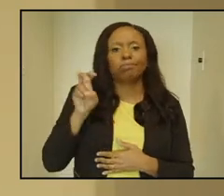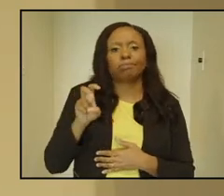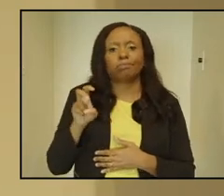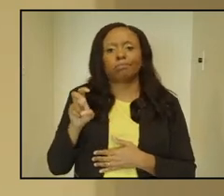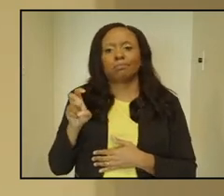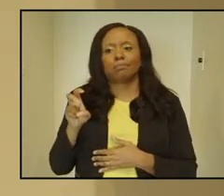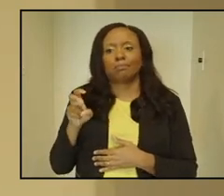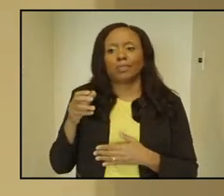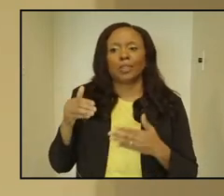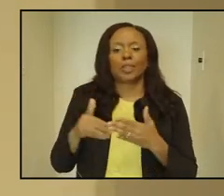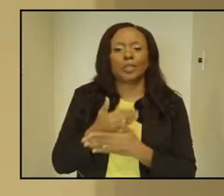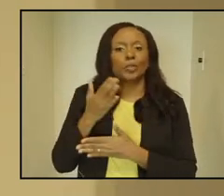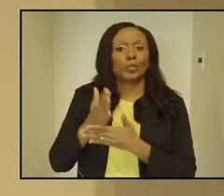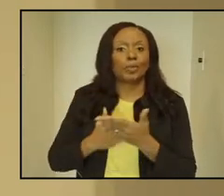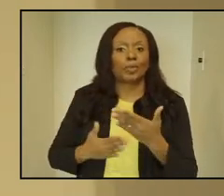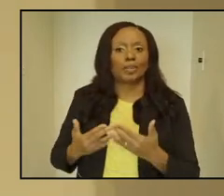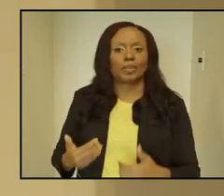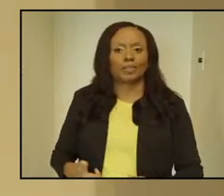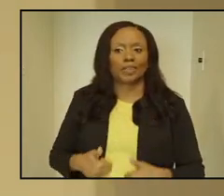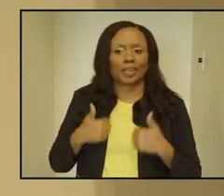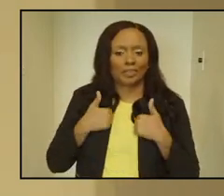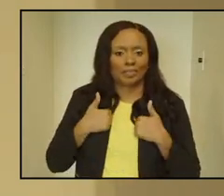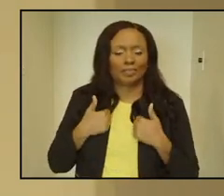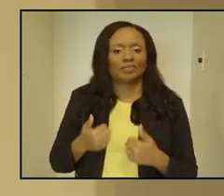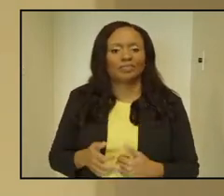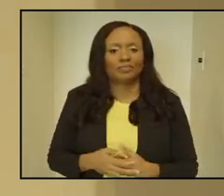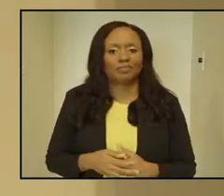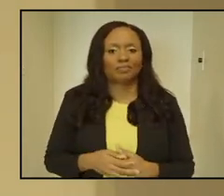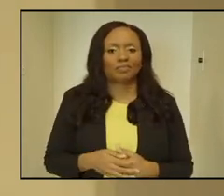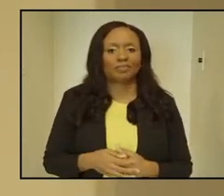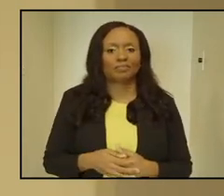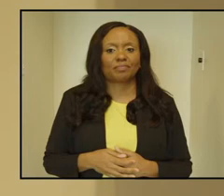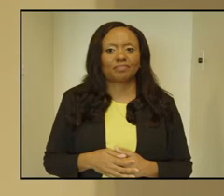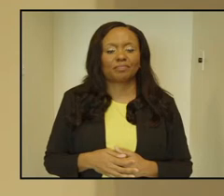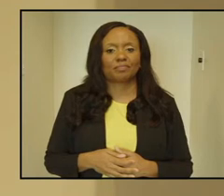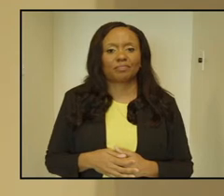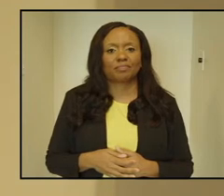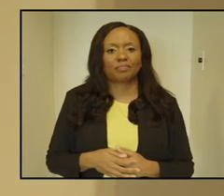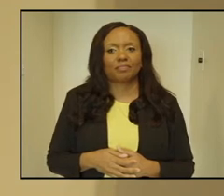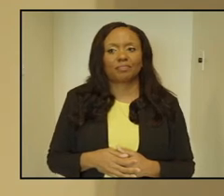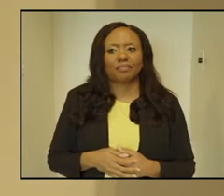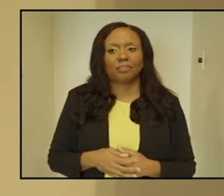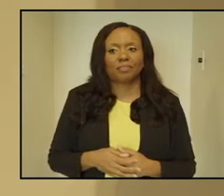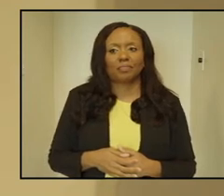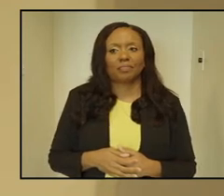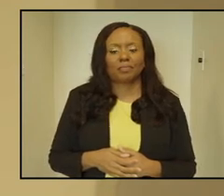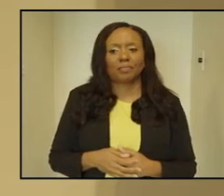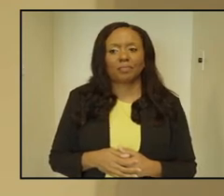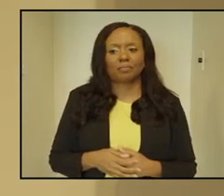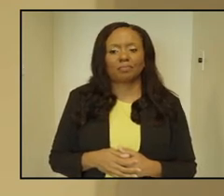of life. We recognize other members of the ministry's team,